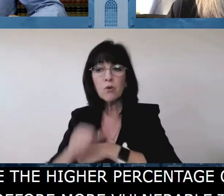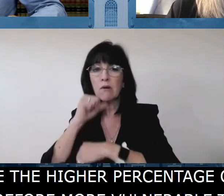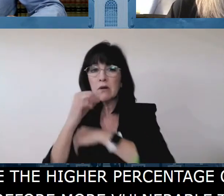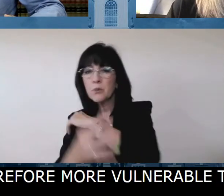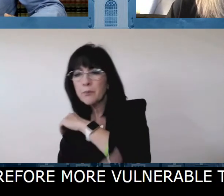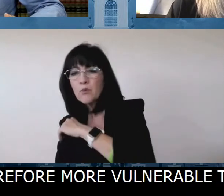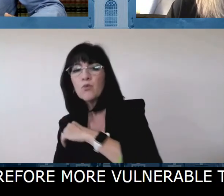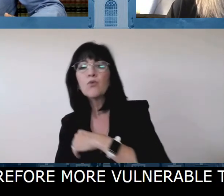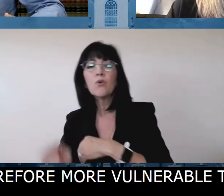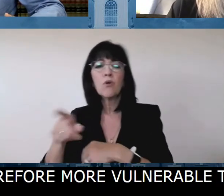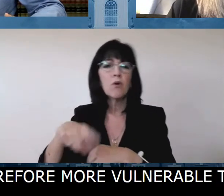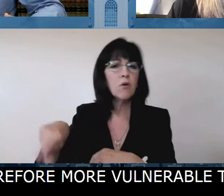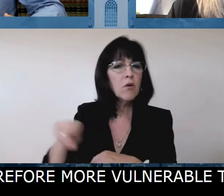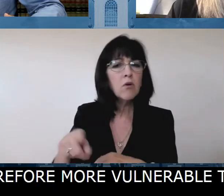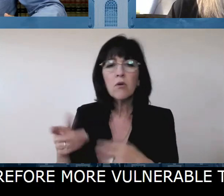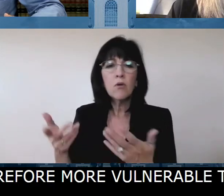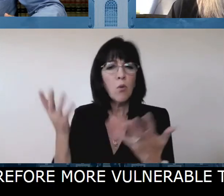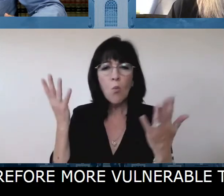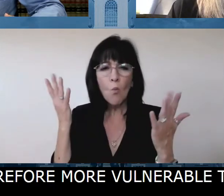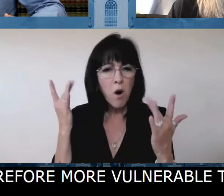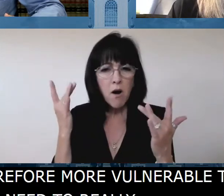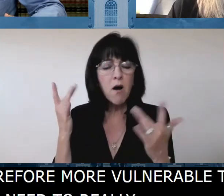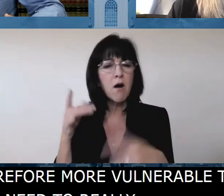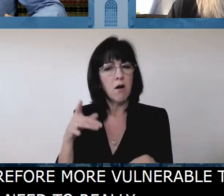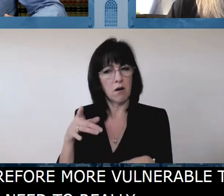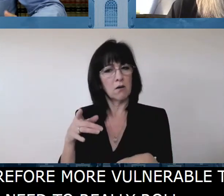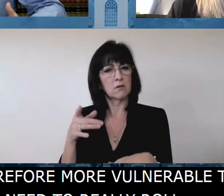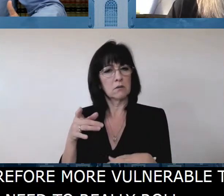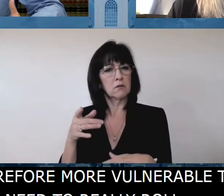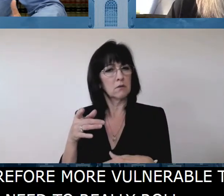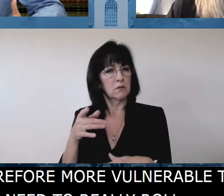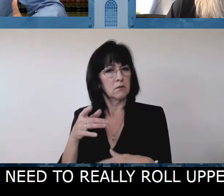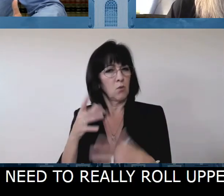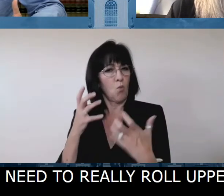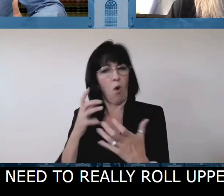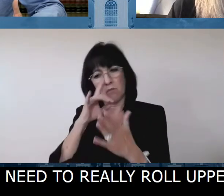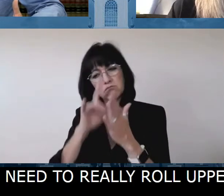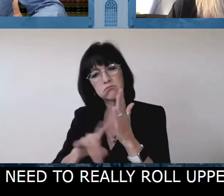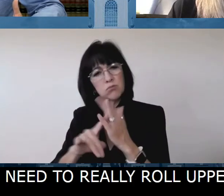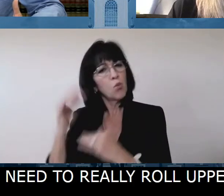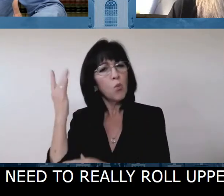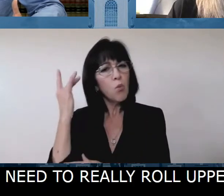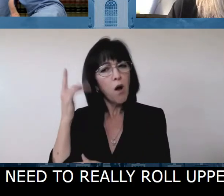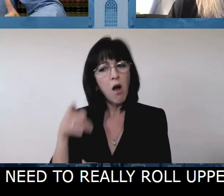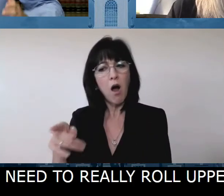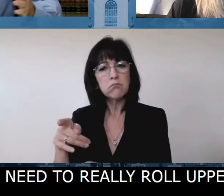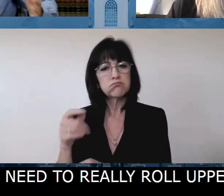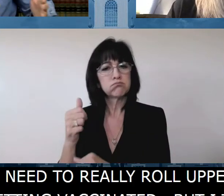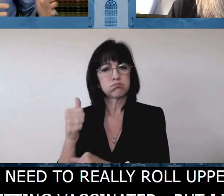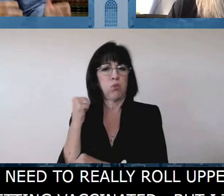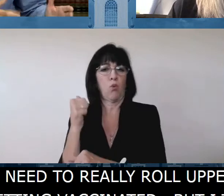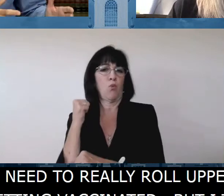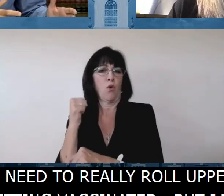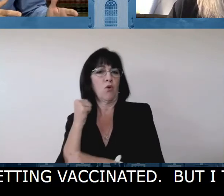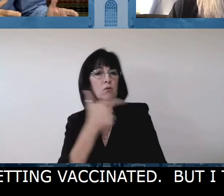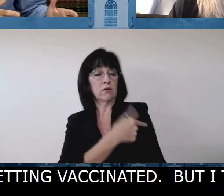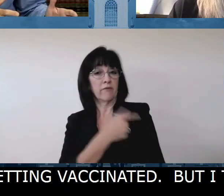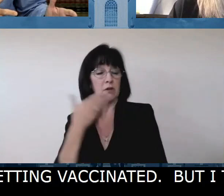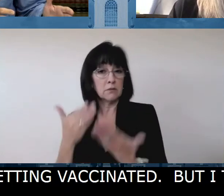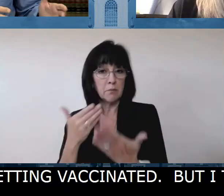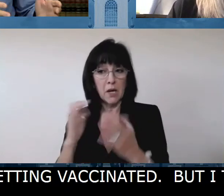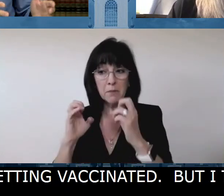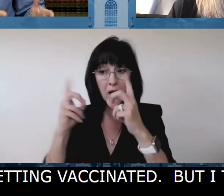roll up our sleeves and make sure people are getting vaccinated. But I think it's important to point that out because if you remember back in the